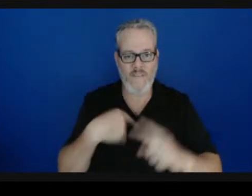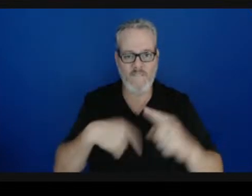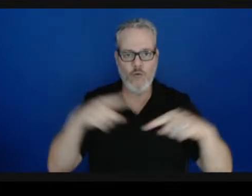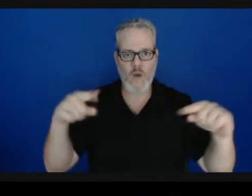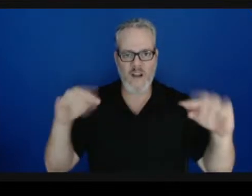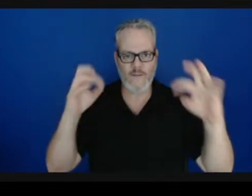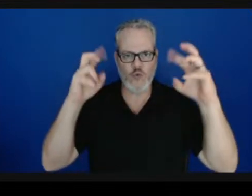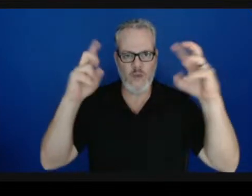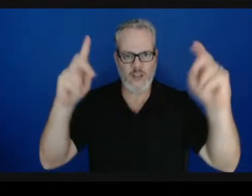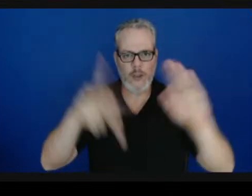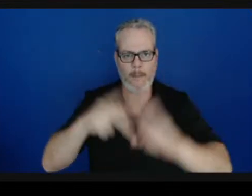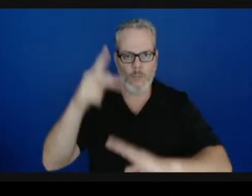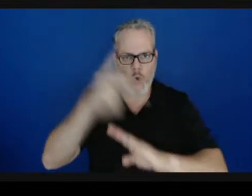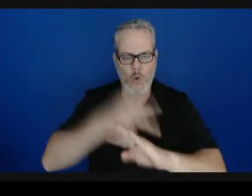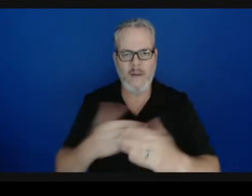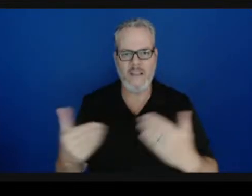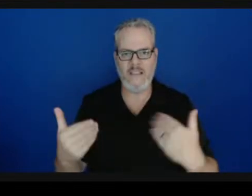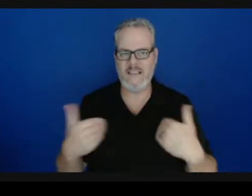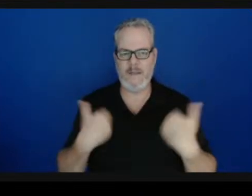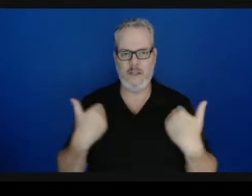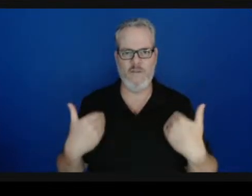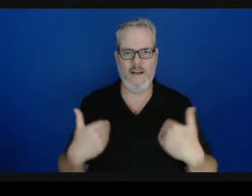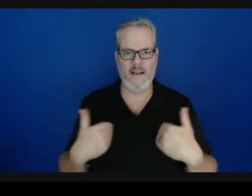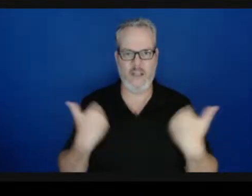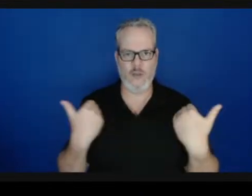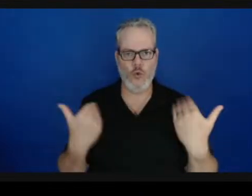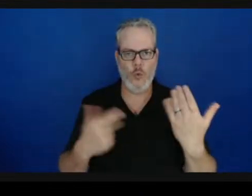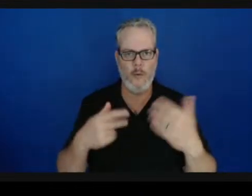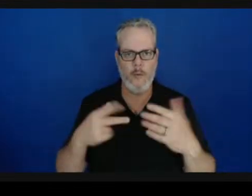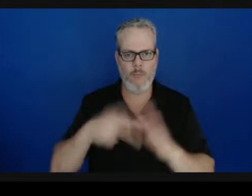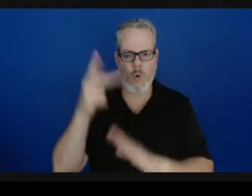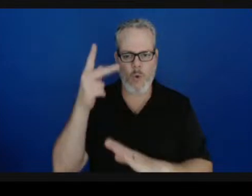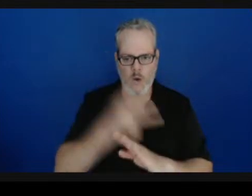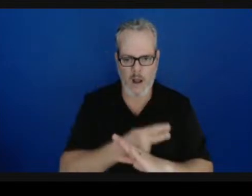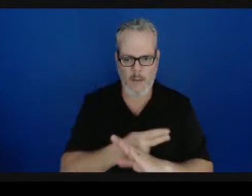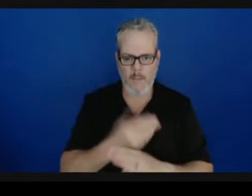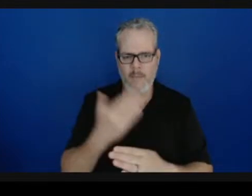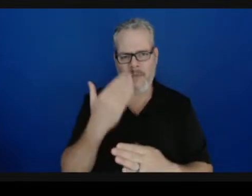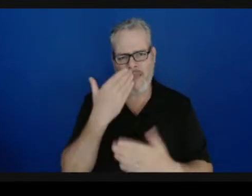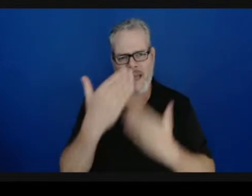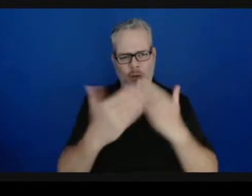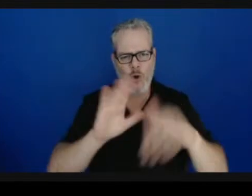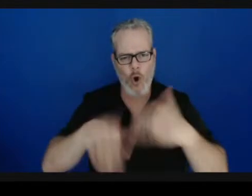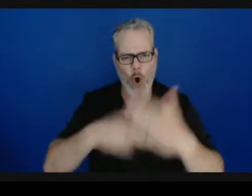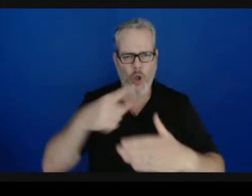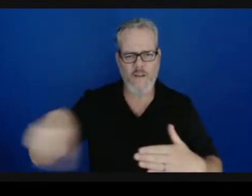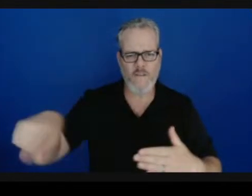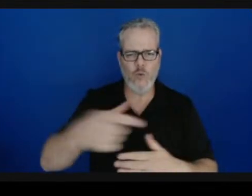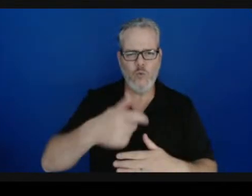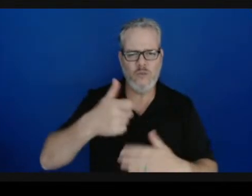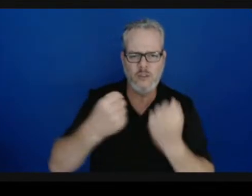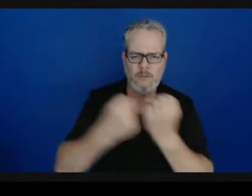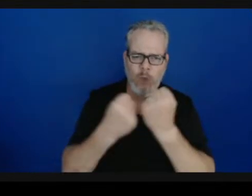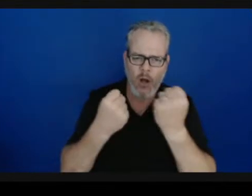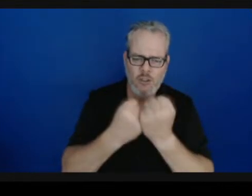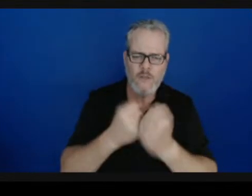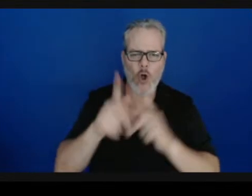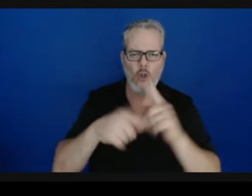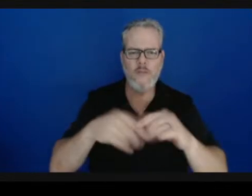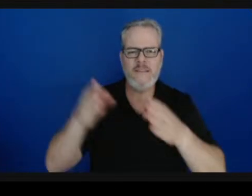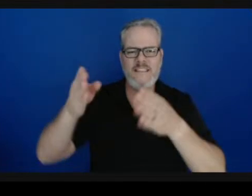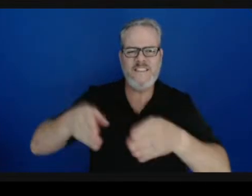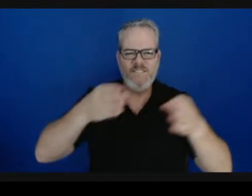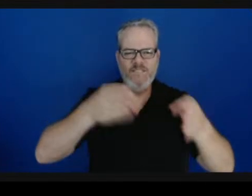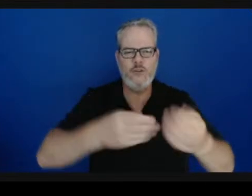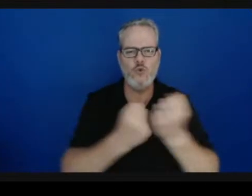building of our youth development program. Thank you to all of our sponsors that take care of us and all of you individual supporters. Dane,